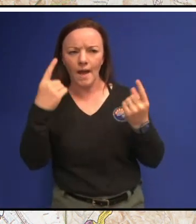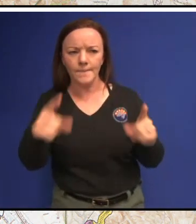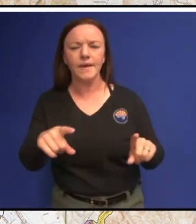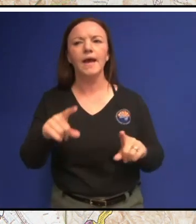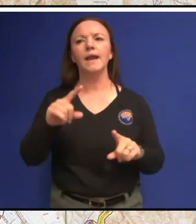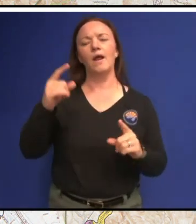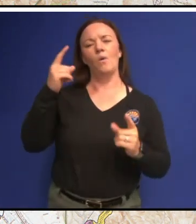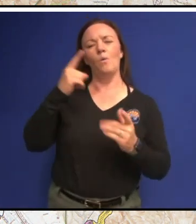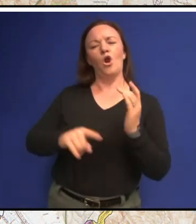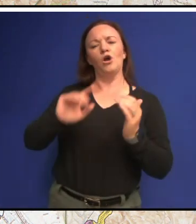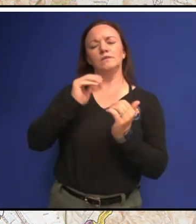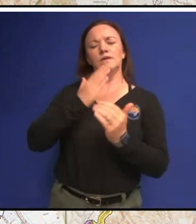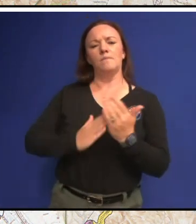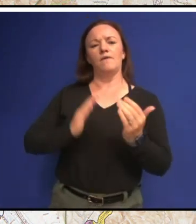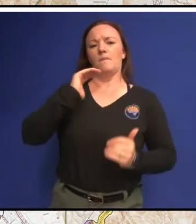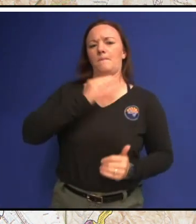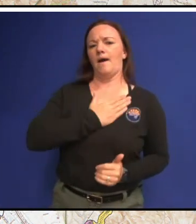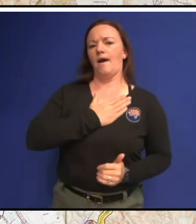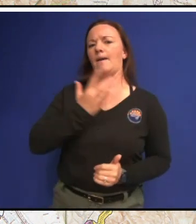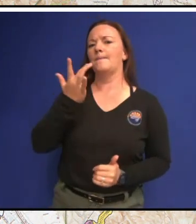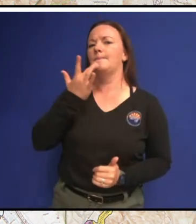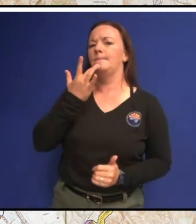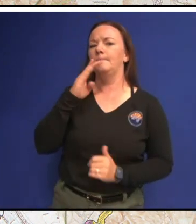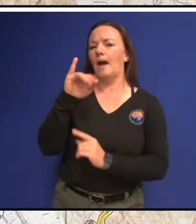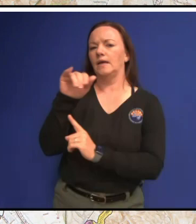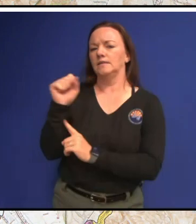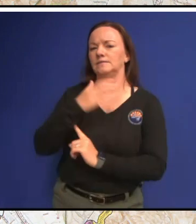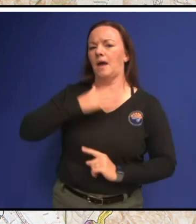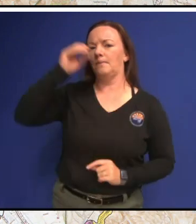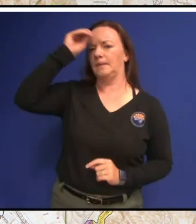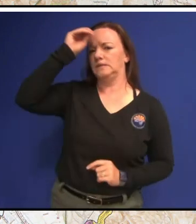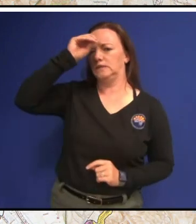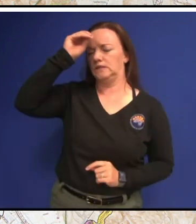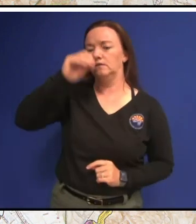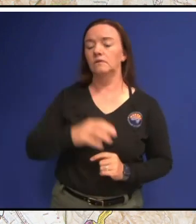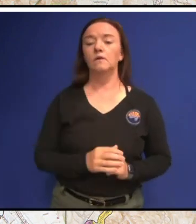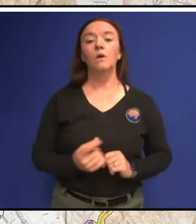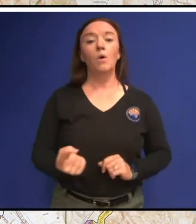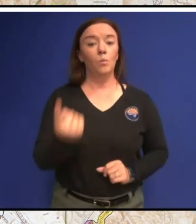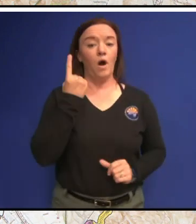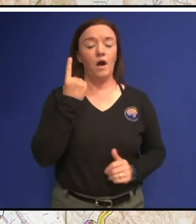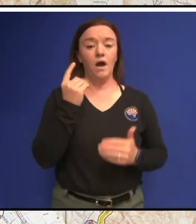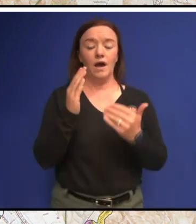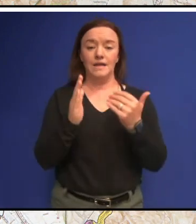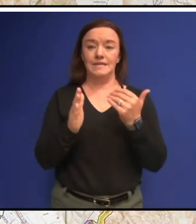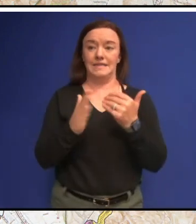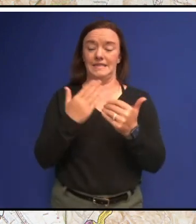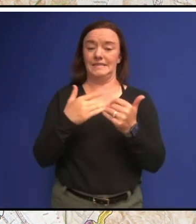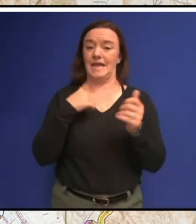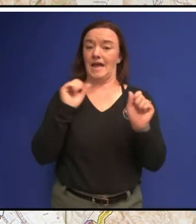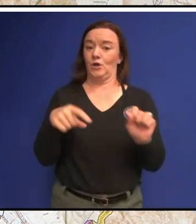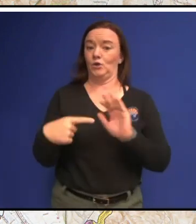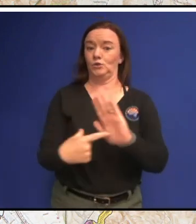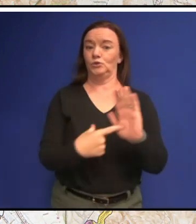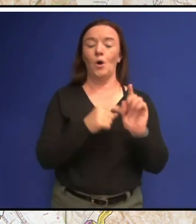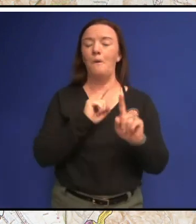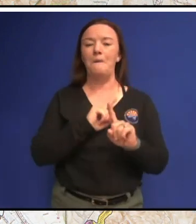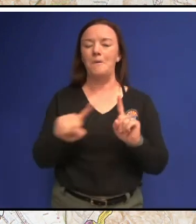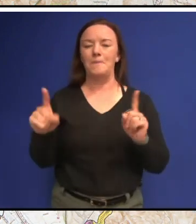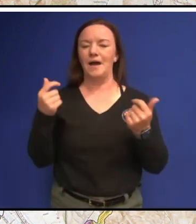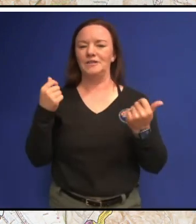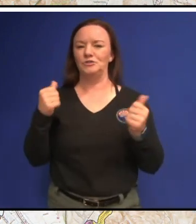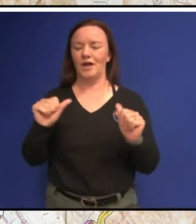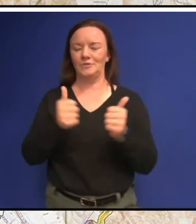were. One of those biases that would be easy for me to demonstrate, that I'm trying not to, is called confirmation bias.